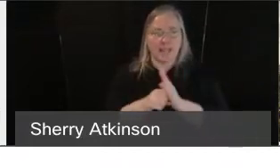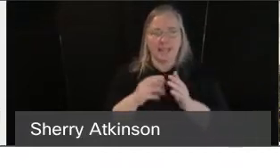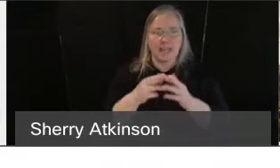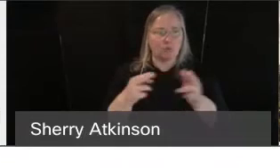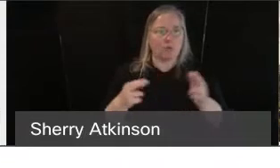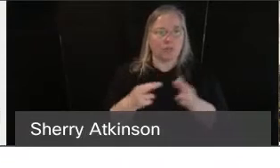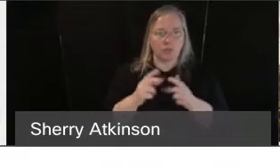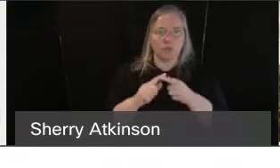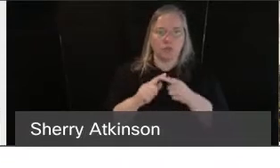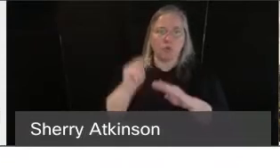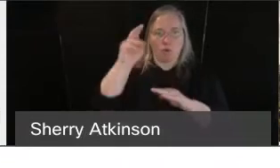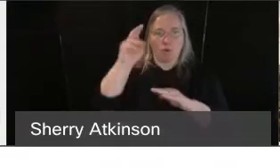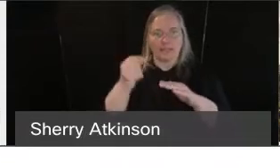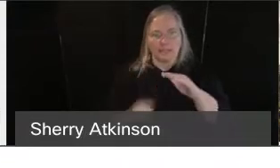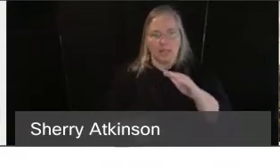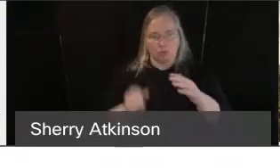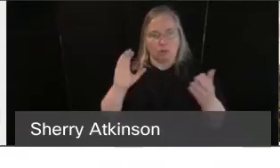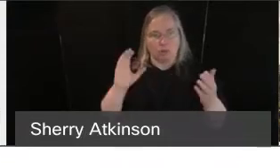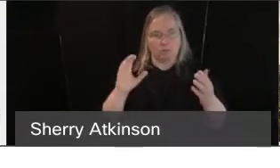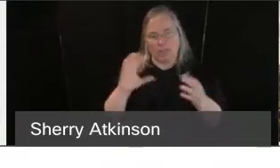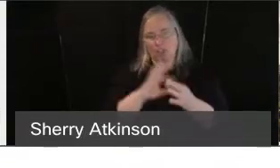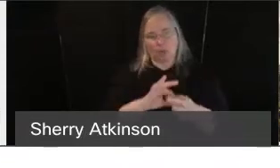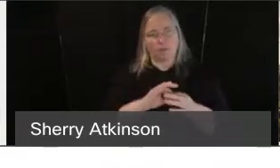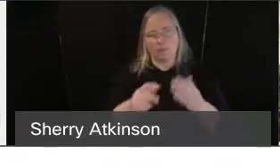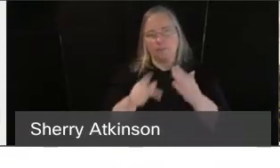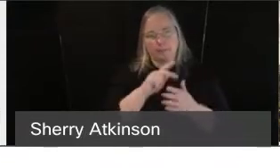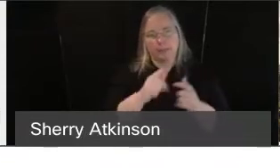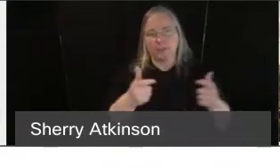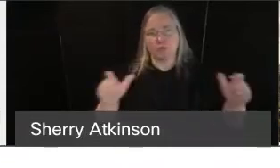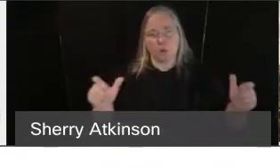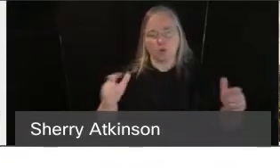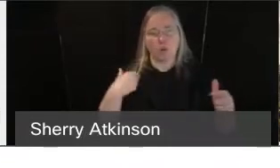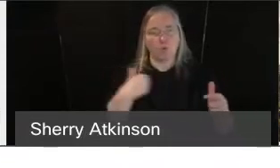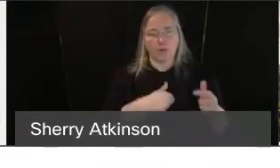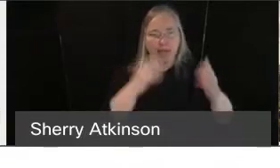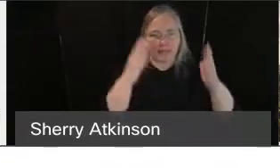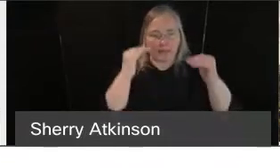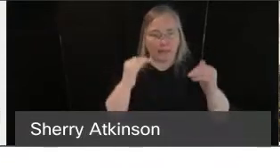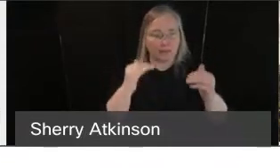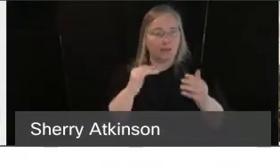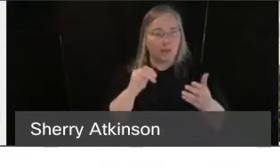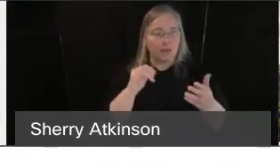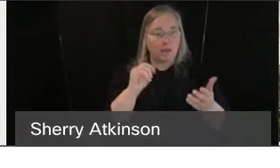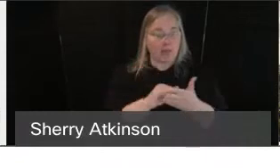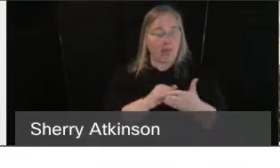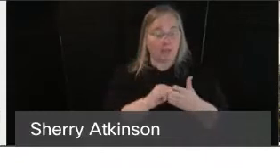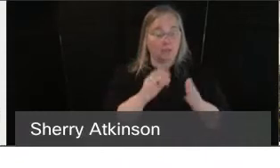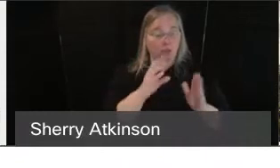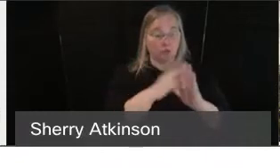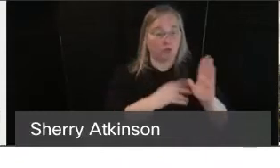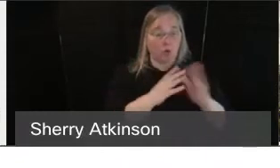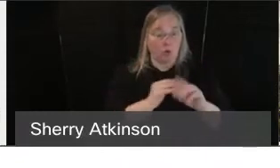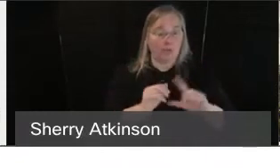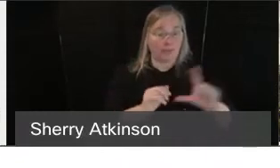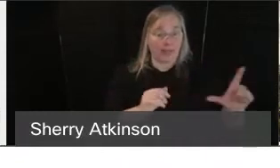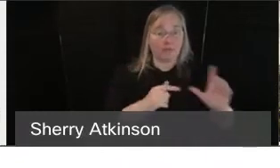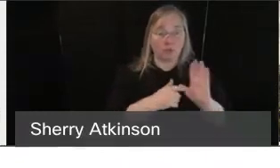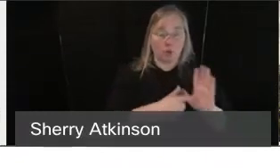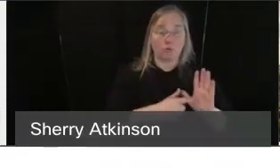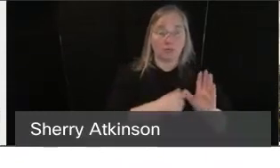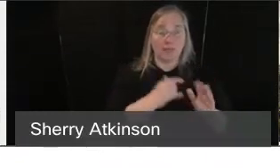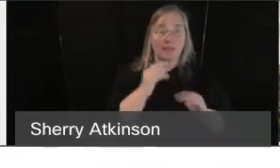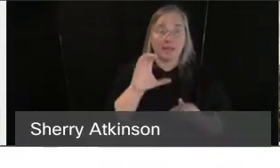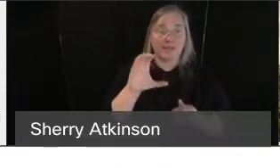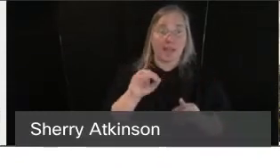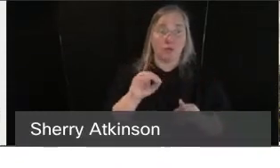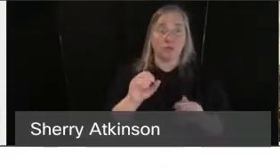in terms of population growth, which that chart on the left shows, which is the county's growth normalized for